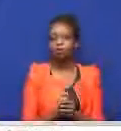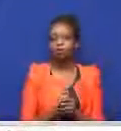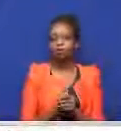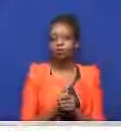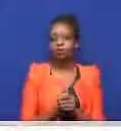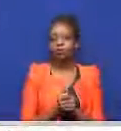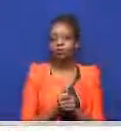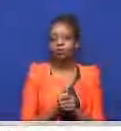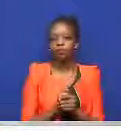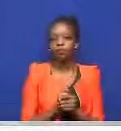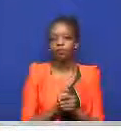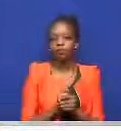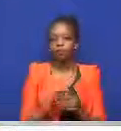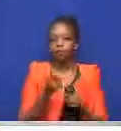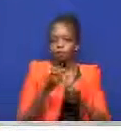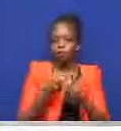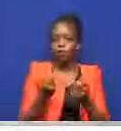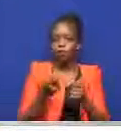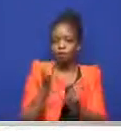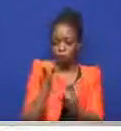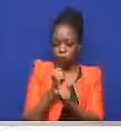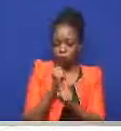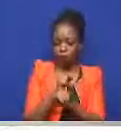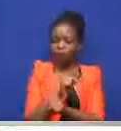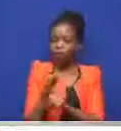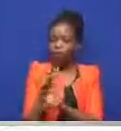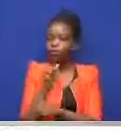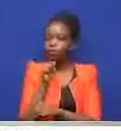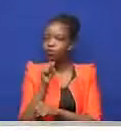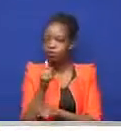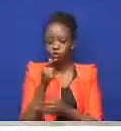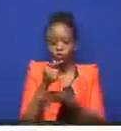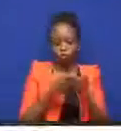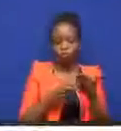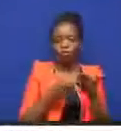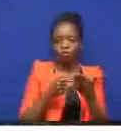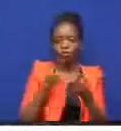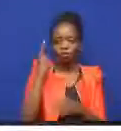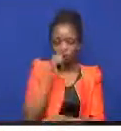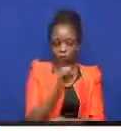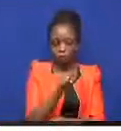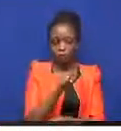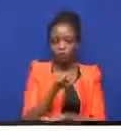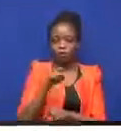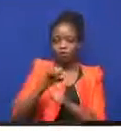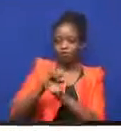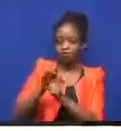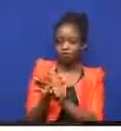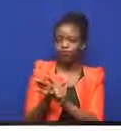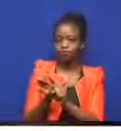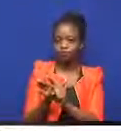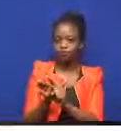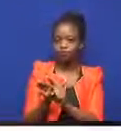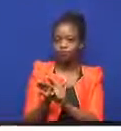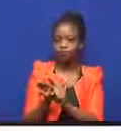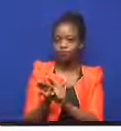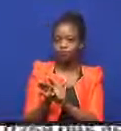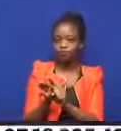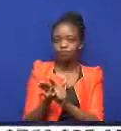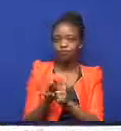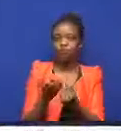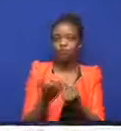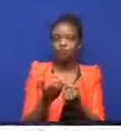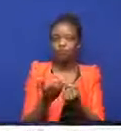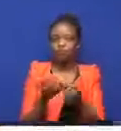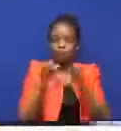them, the glamorous outcome of the job is not all that is to it, as COVID-19 brought with it curses